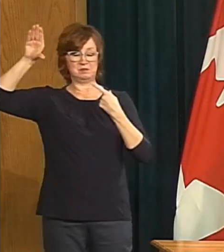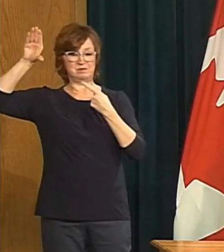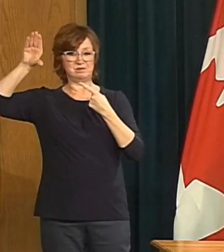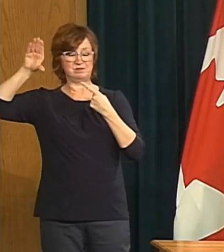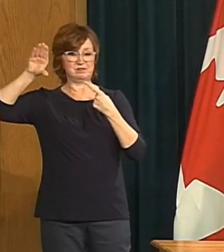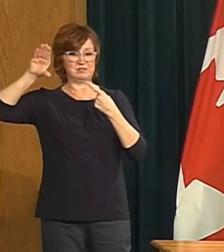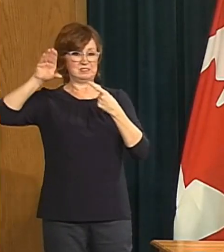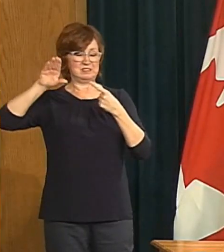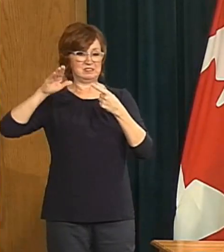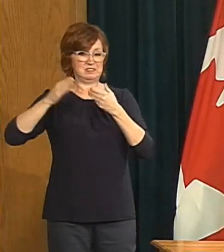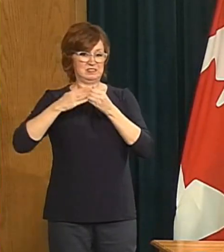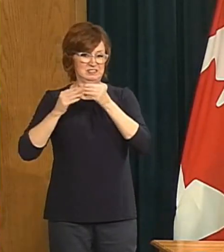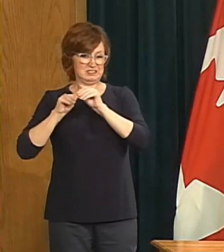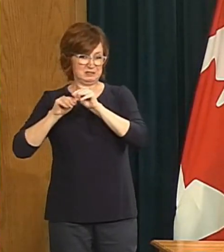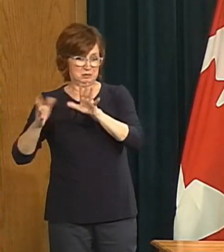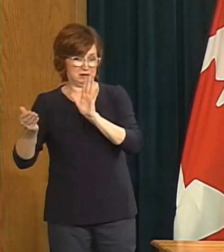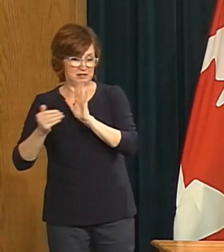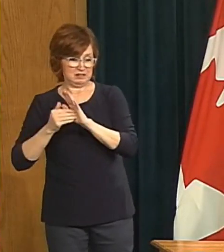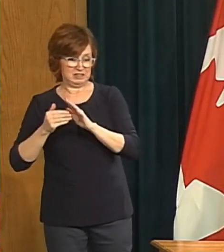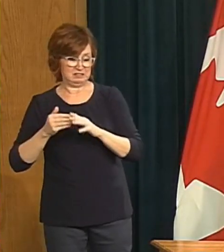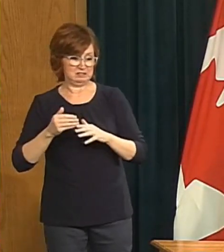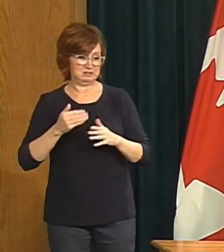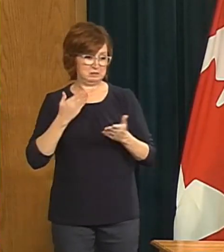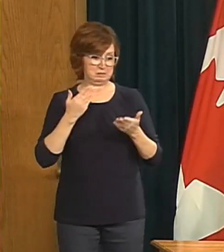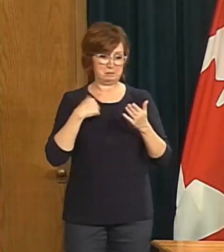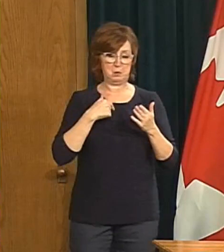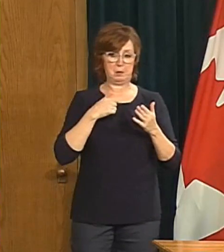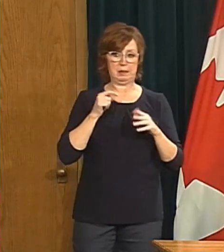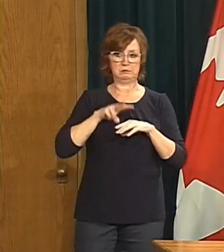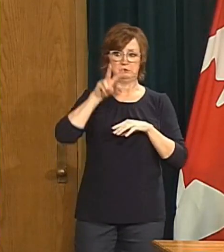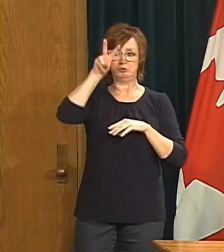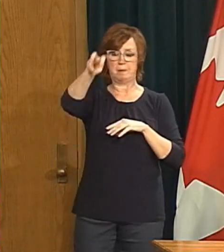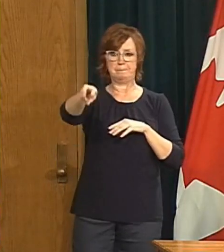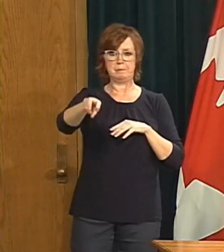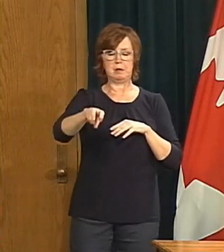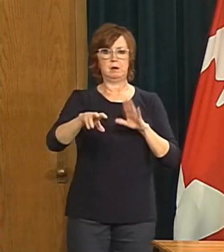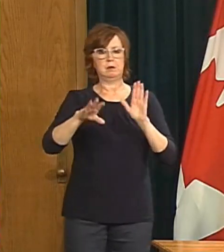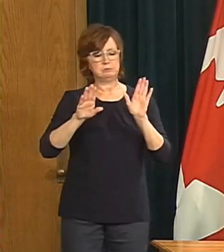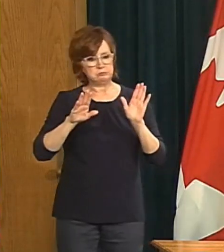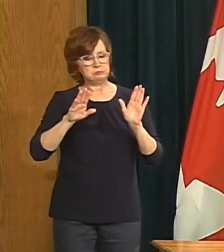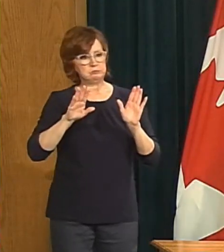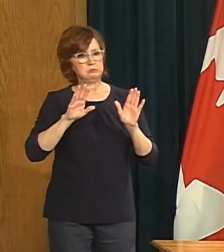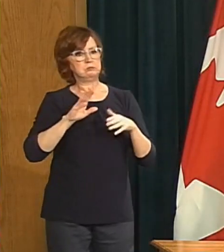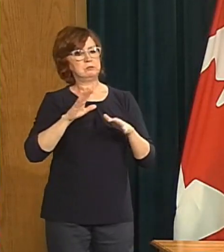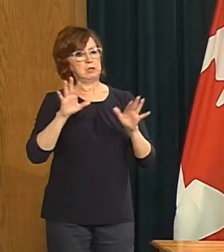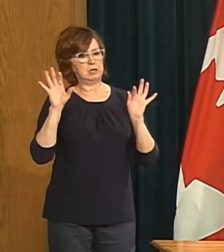So I would maybe just start with, no one should read anything